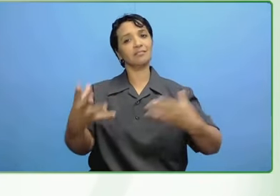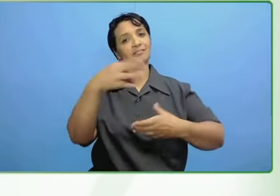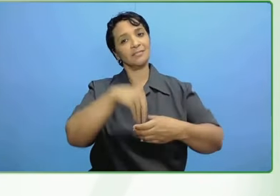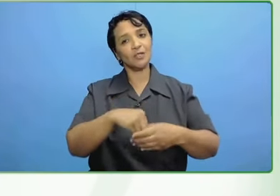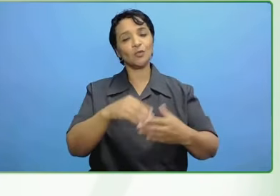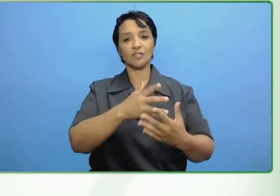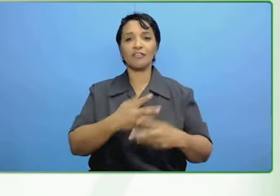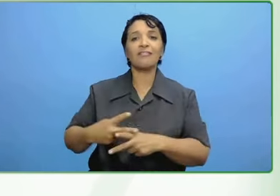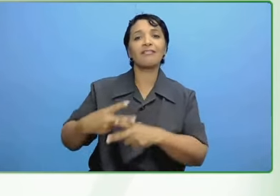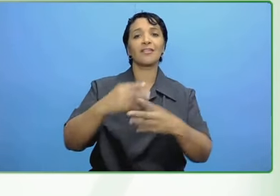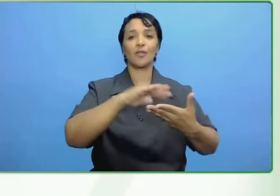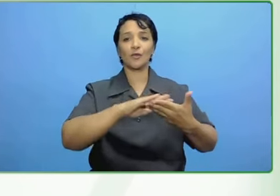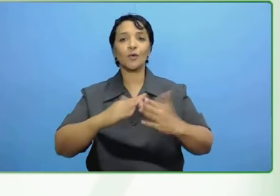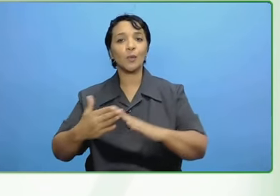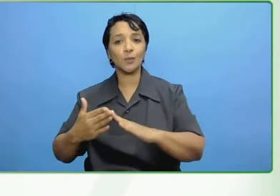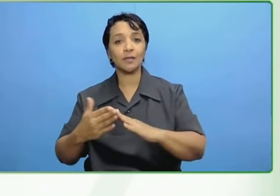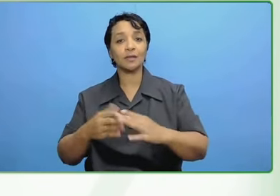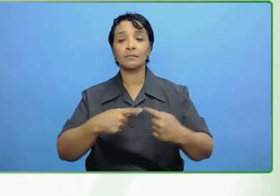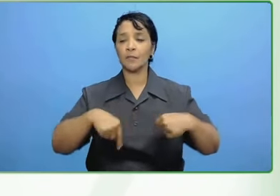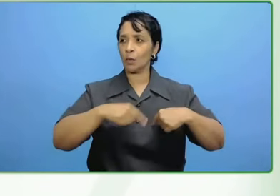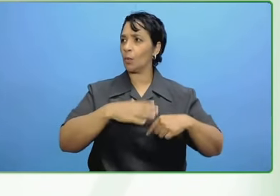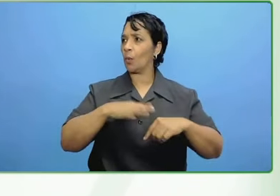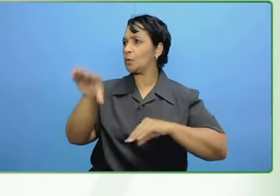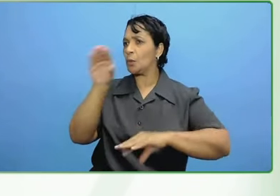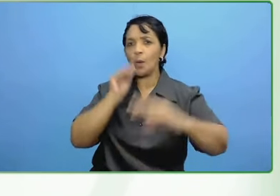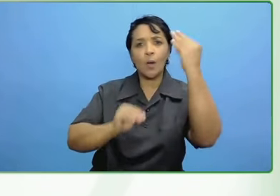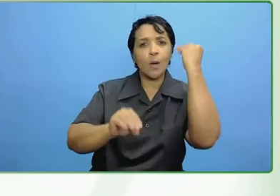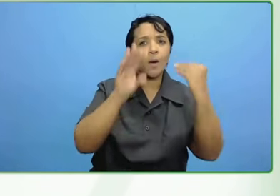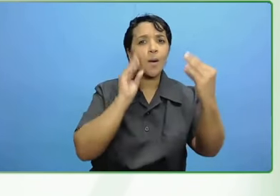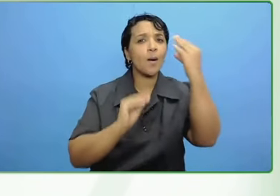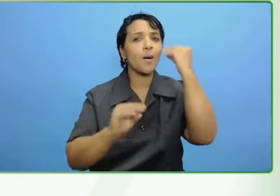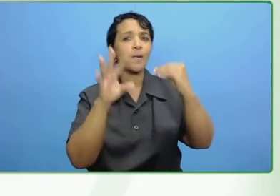forward to engage and learn from everyone for the rest of the day.